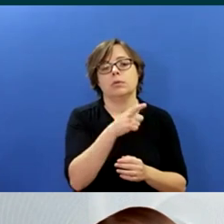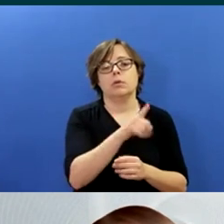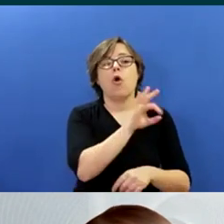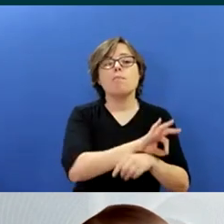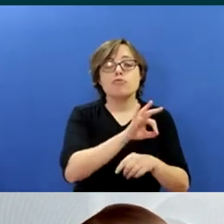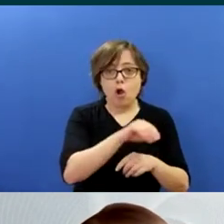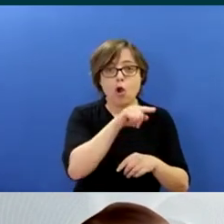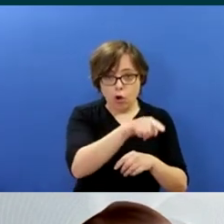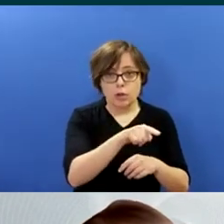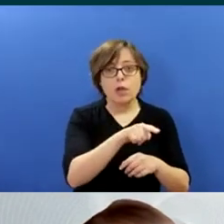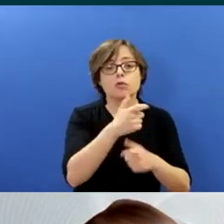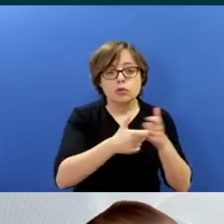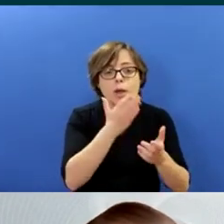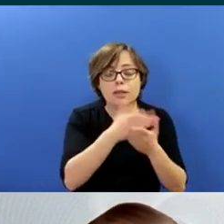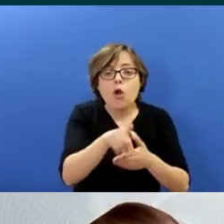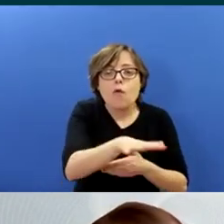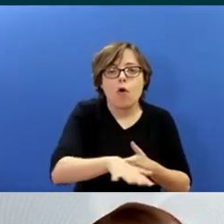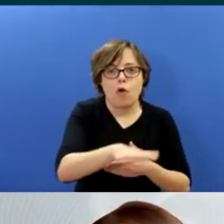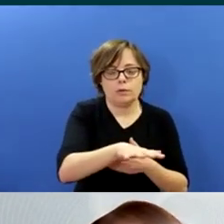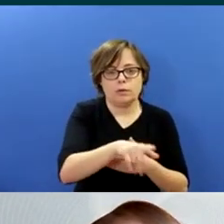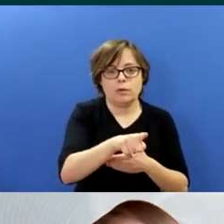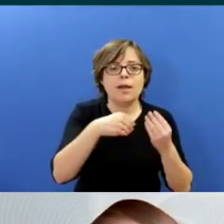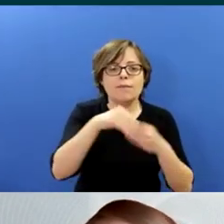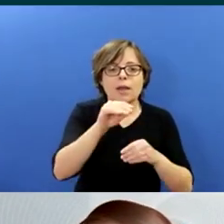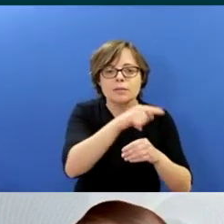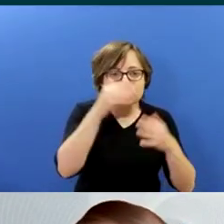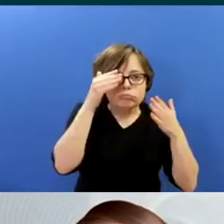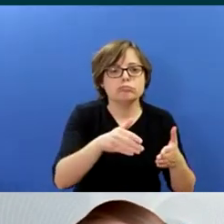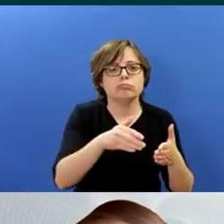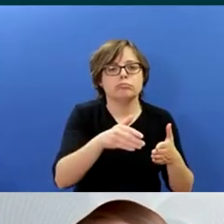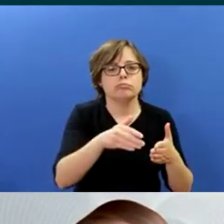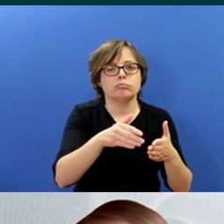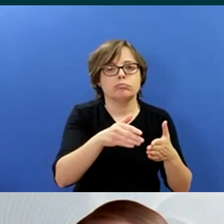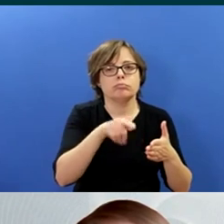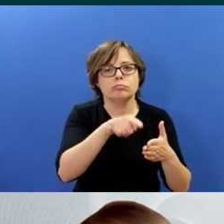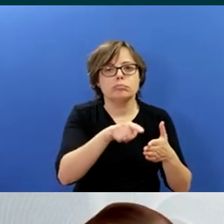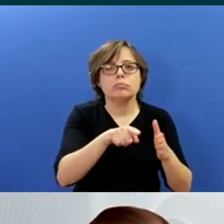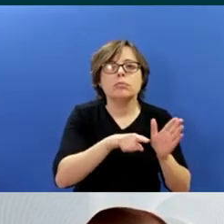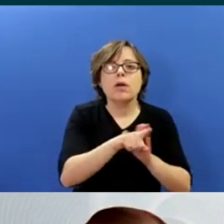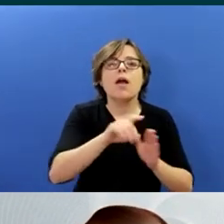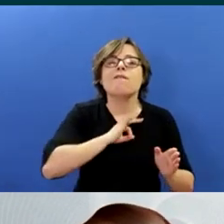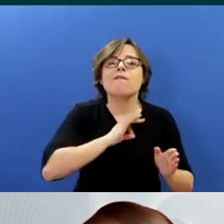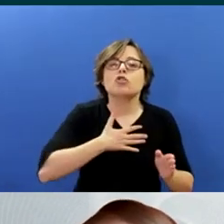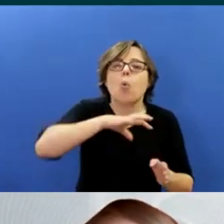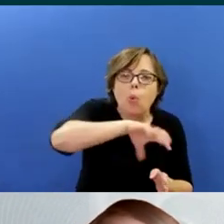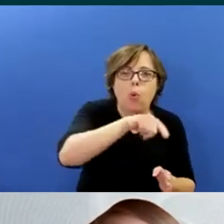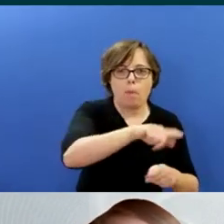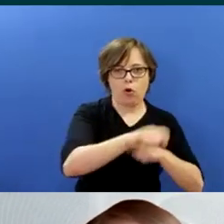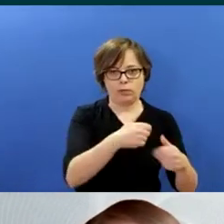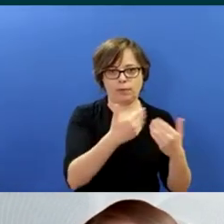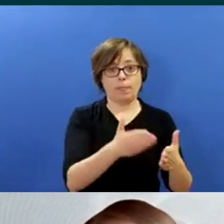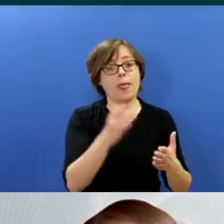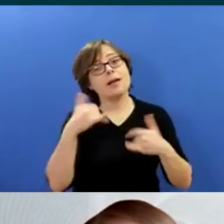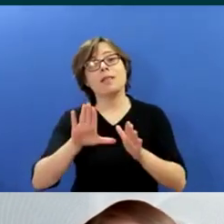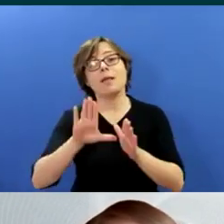much more on developing solutions for groups of owners, while in other cities it was carried out for the entire urban area, and the